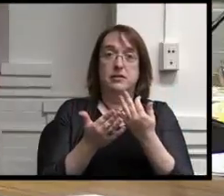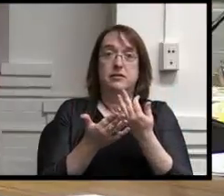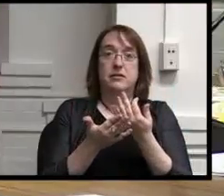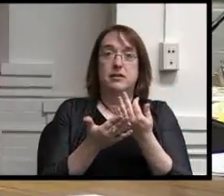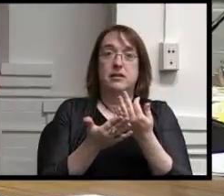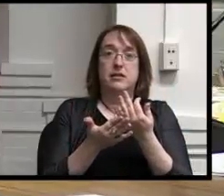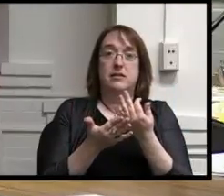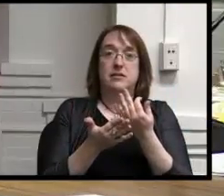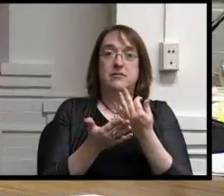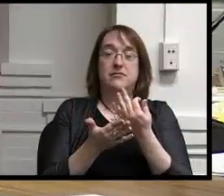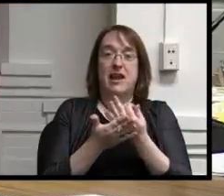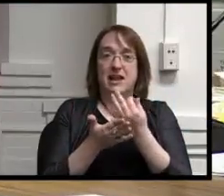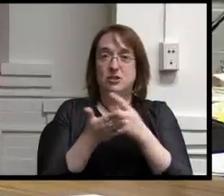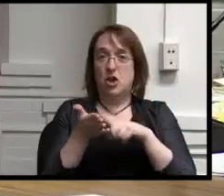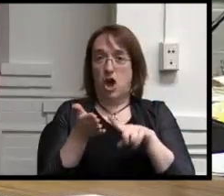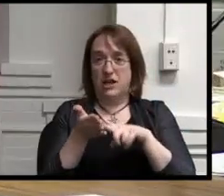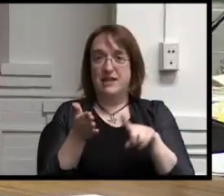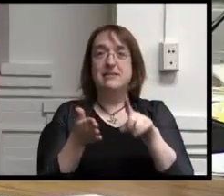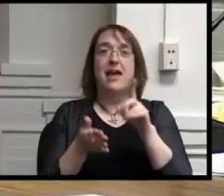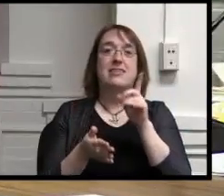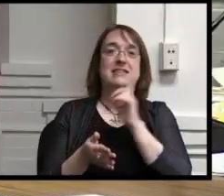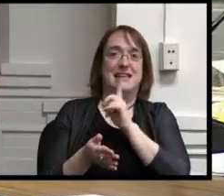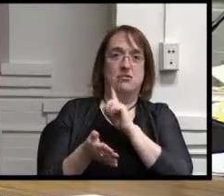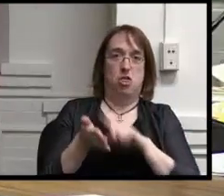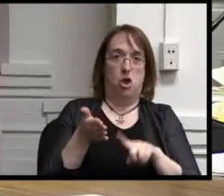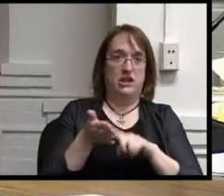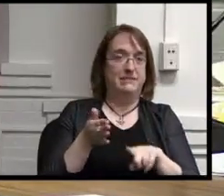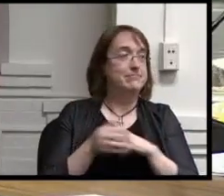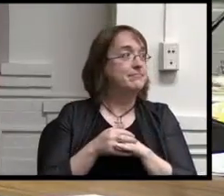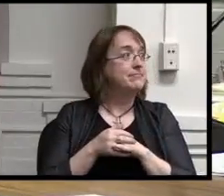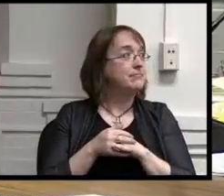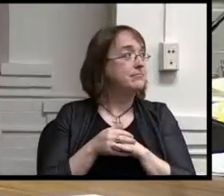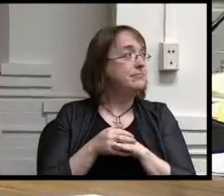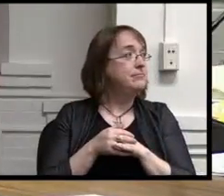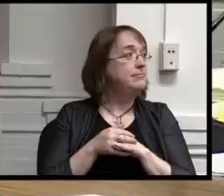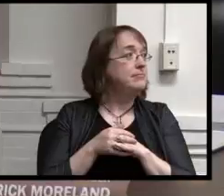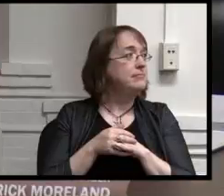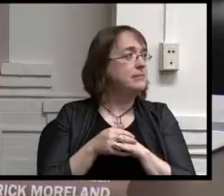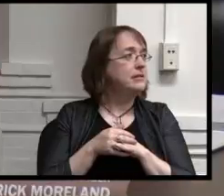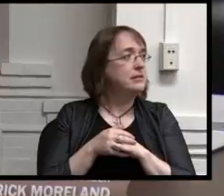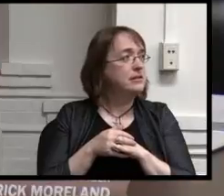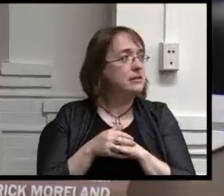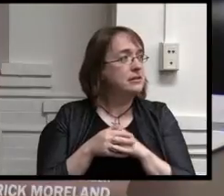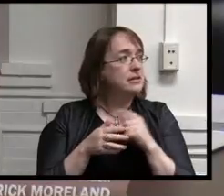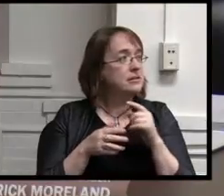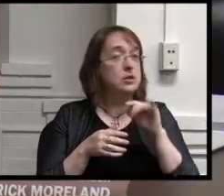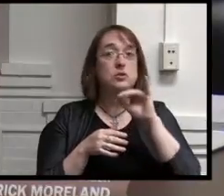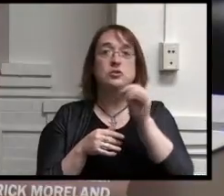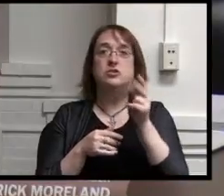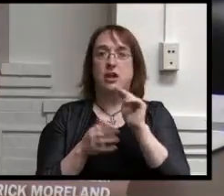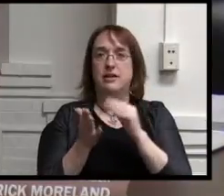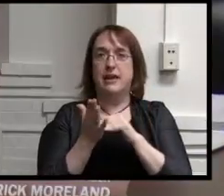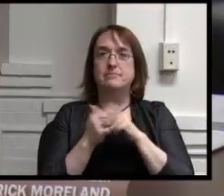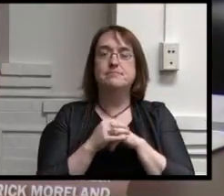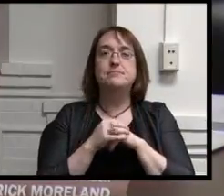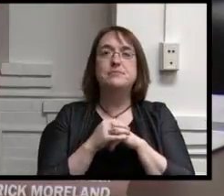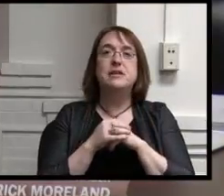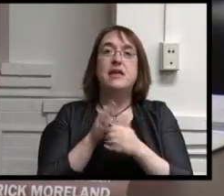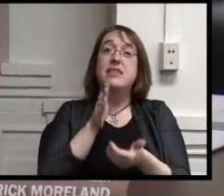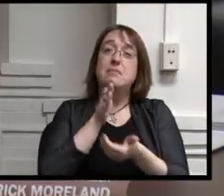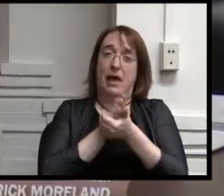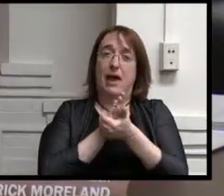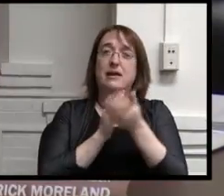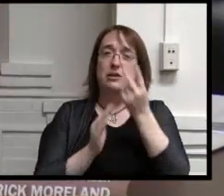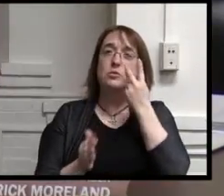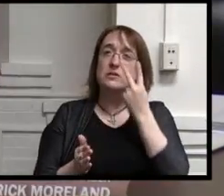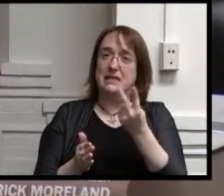single audit. You'll be speaking to us about that as well? I can do that. Yes, please. Okay. So again, included in your packet is the